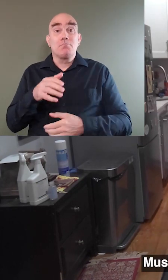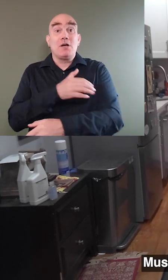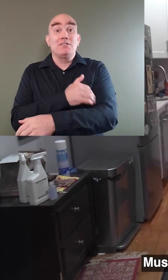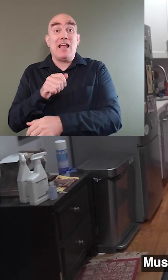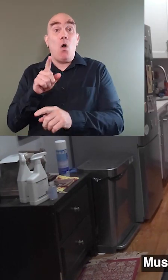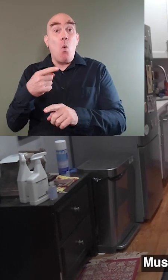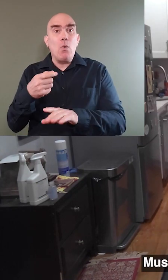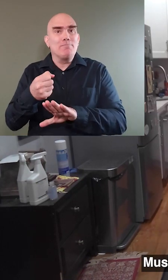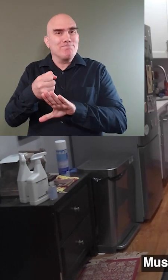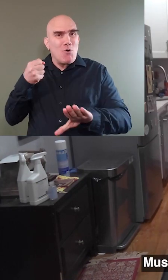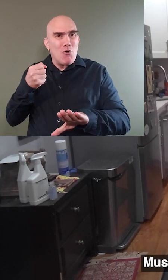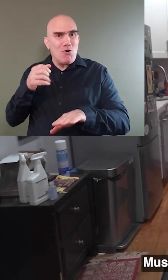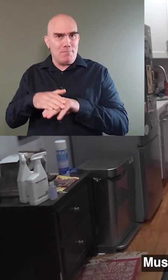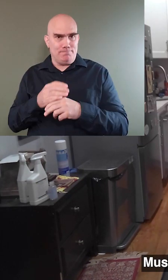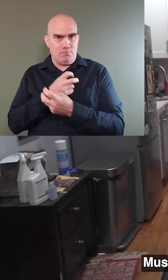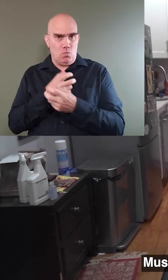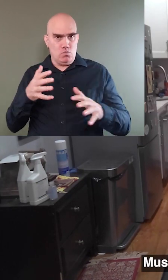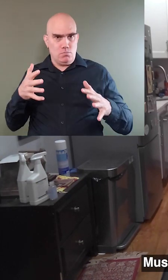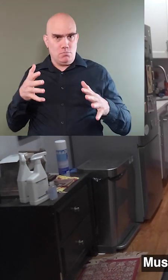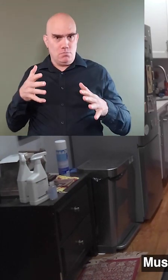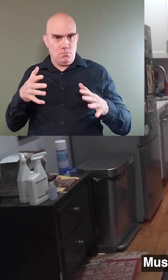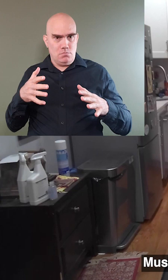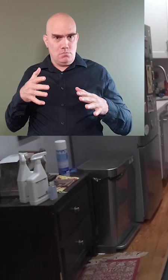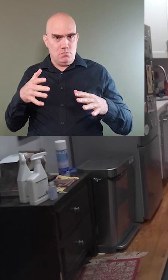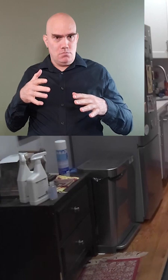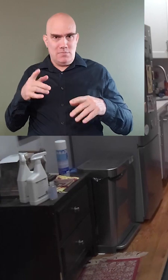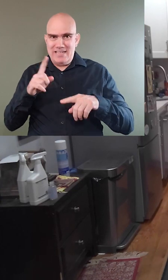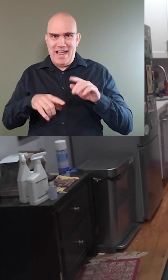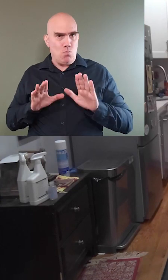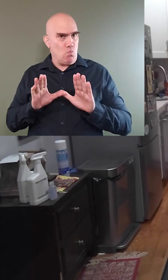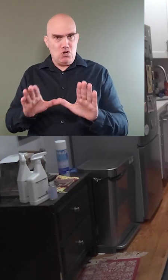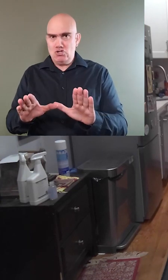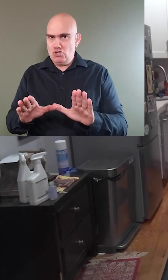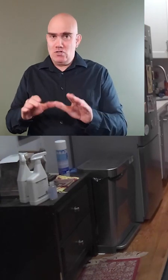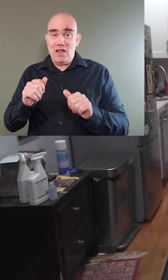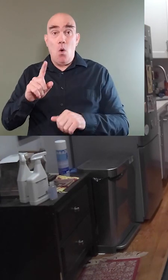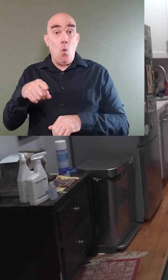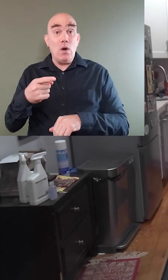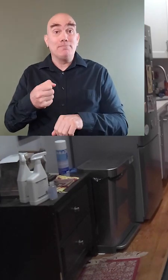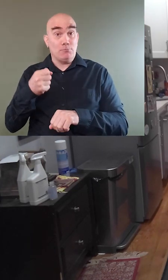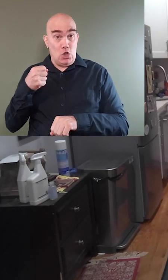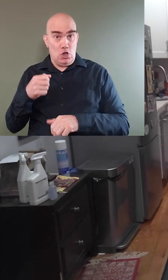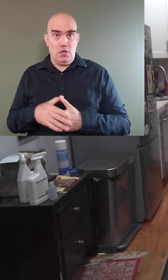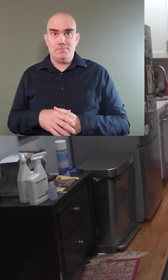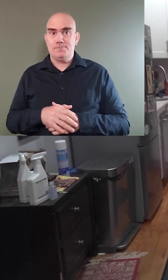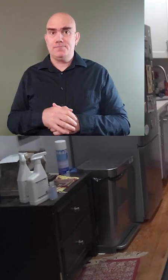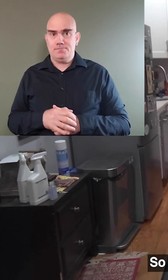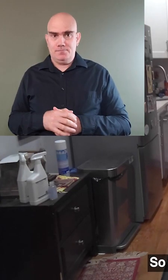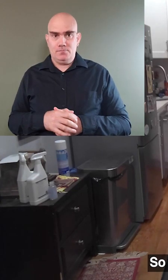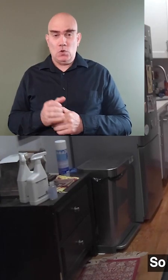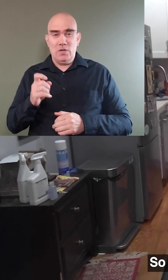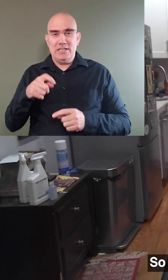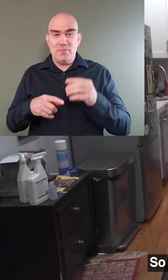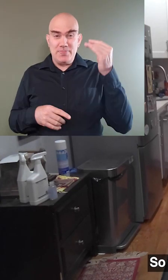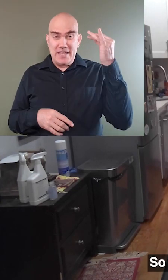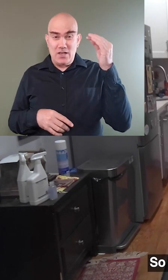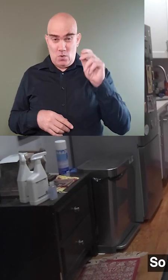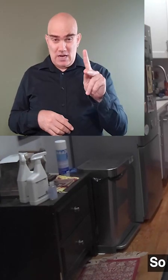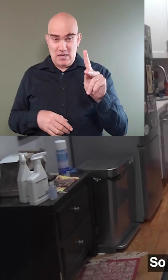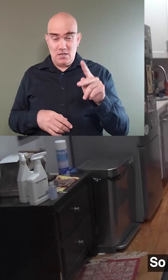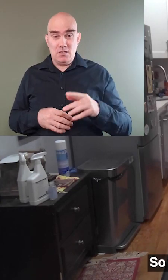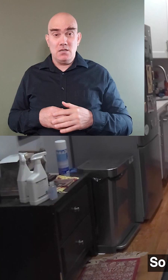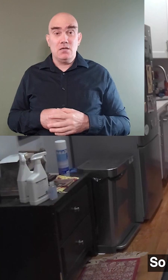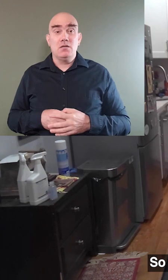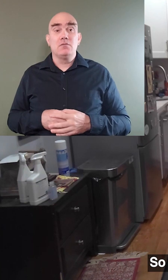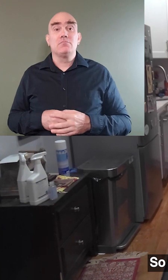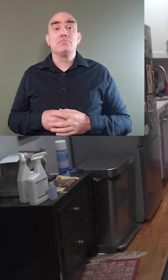can only pull on bones. They can't push, they can only pull. So you need to think, all